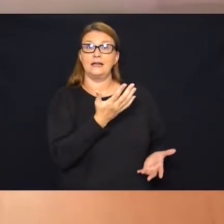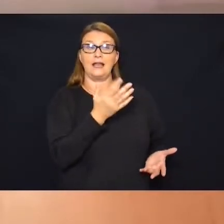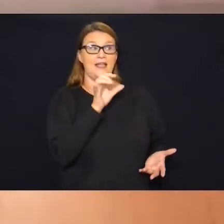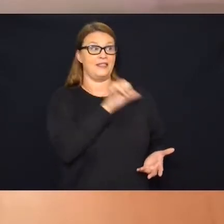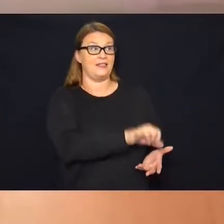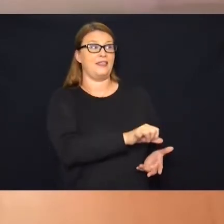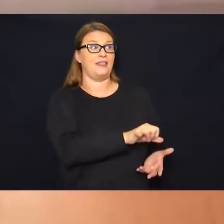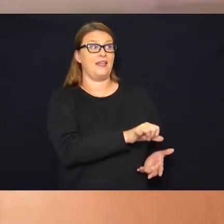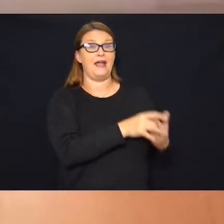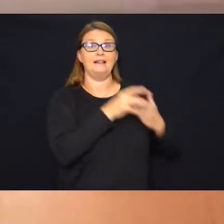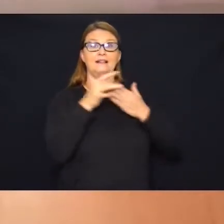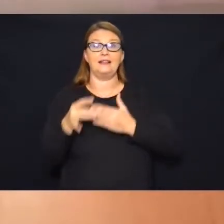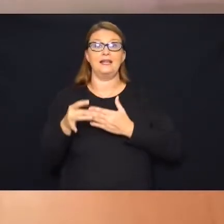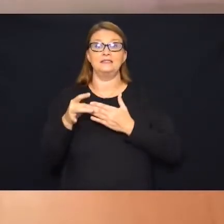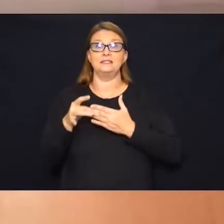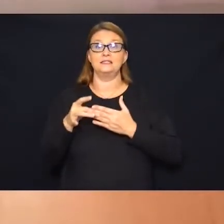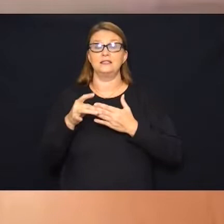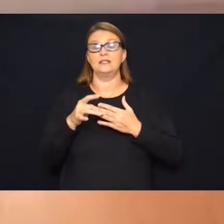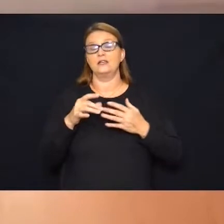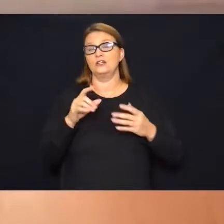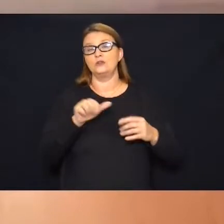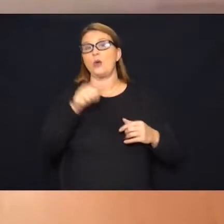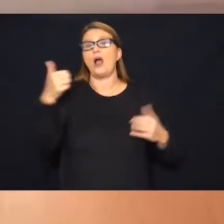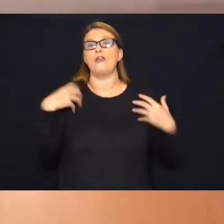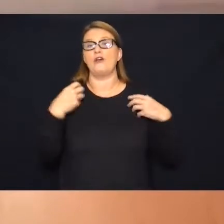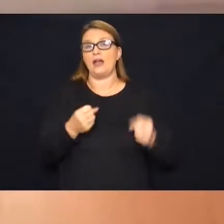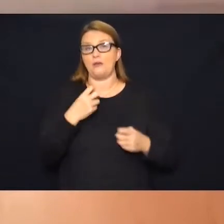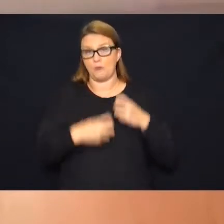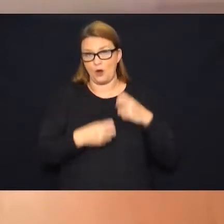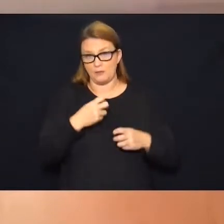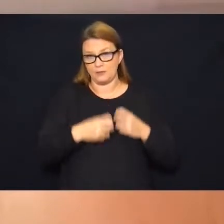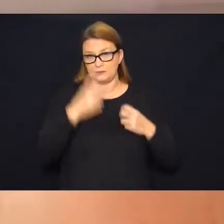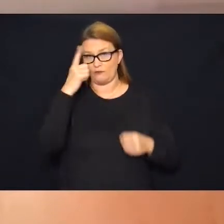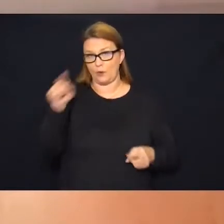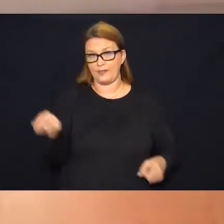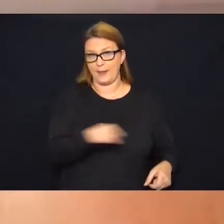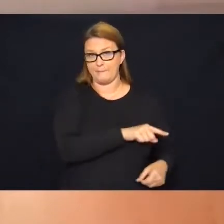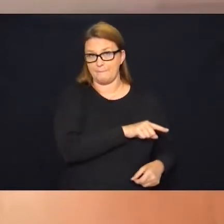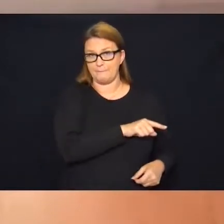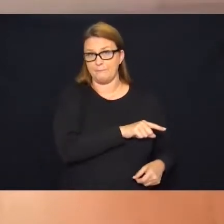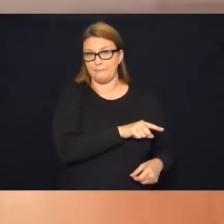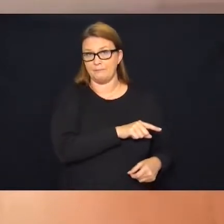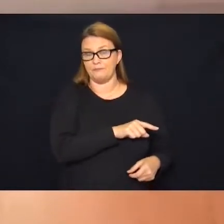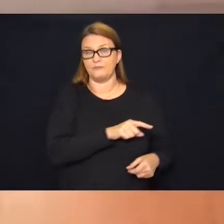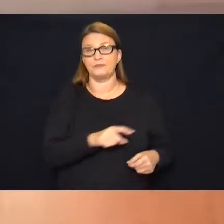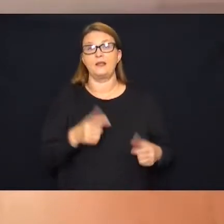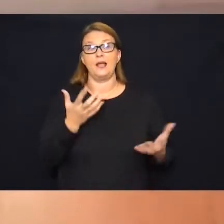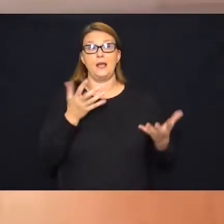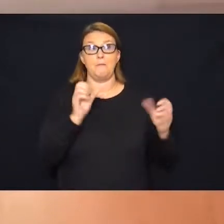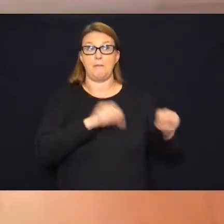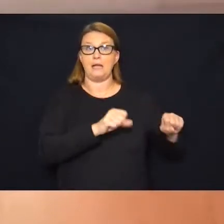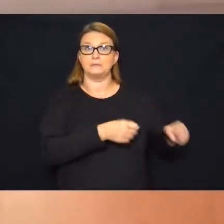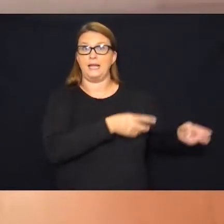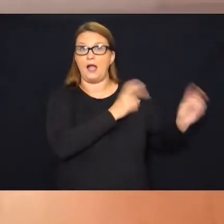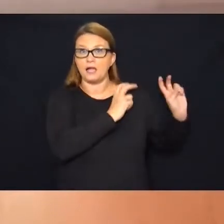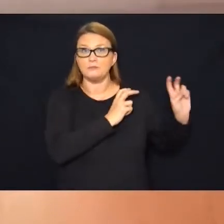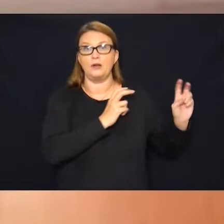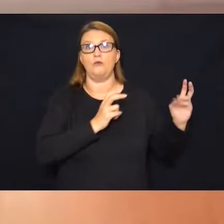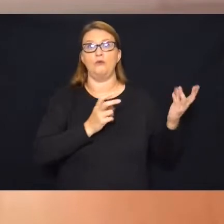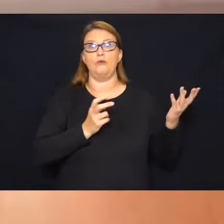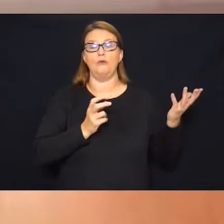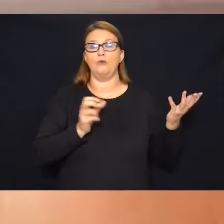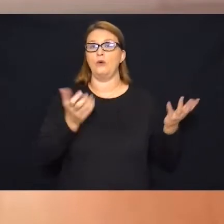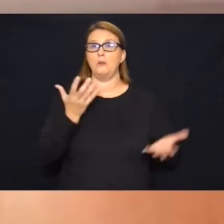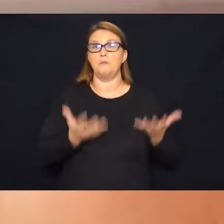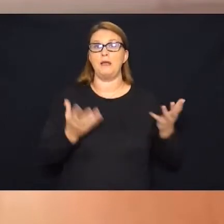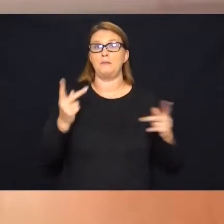that would lead to potential significant health problems for that individual and potentially hospitalization and